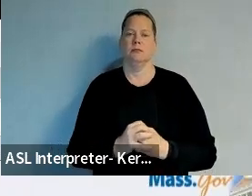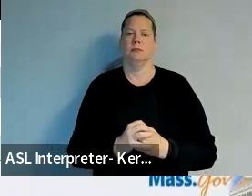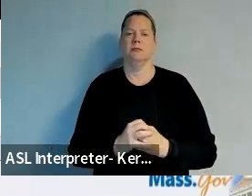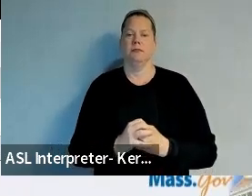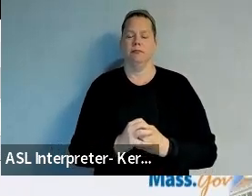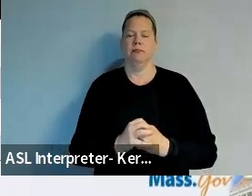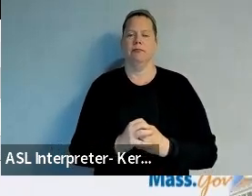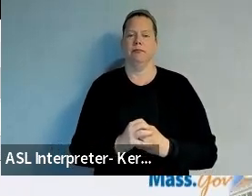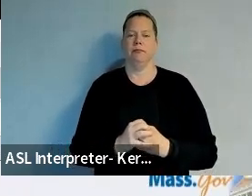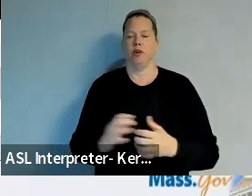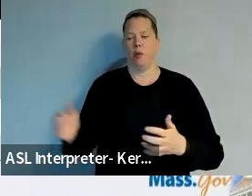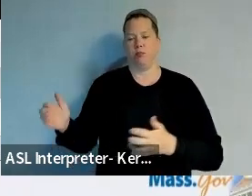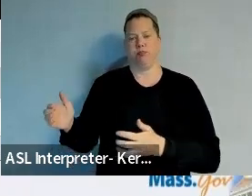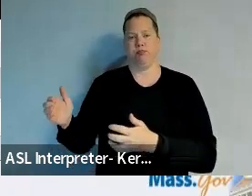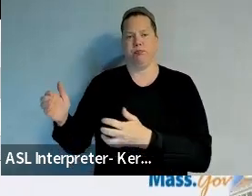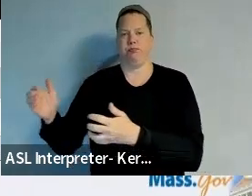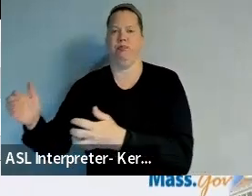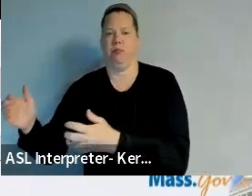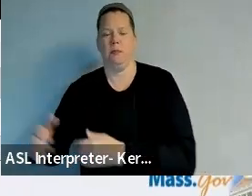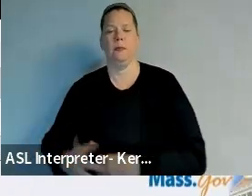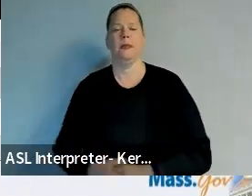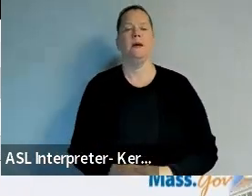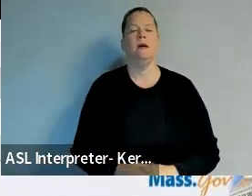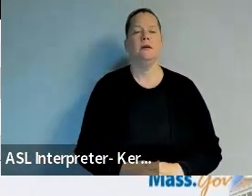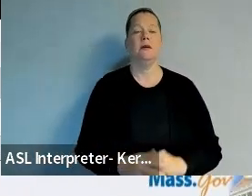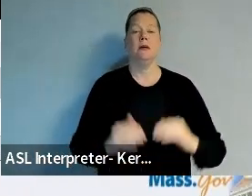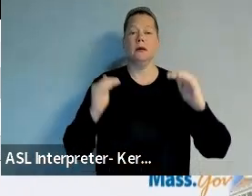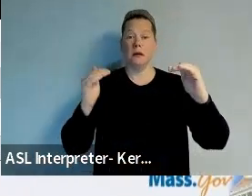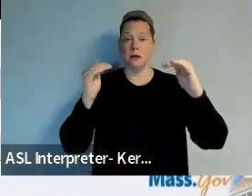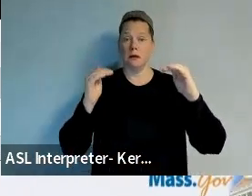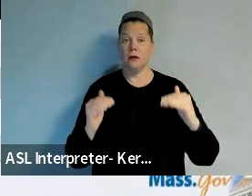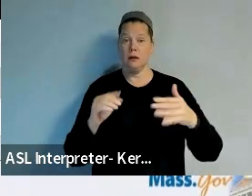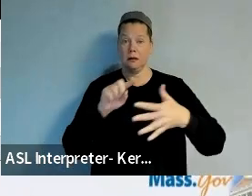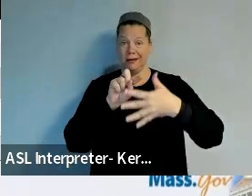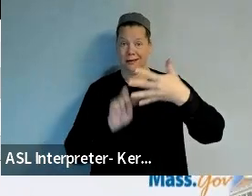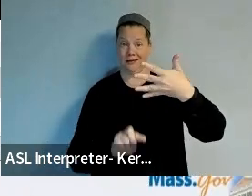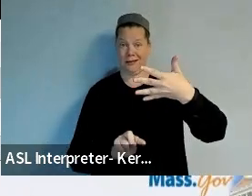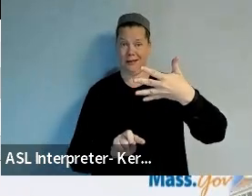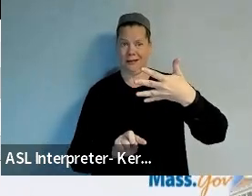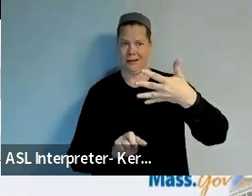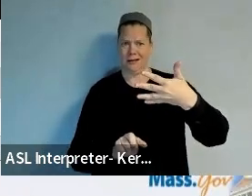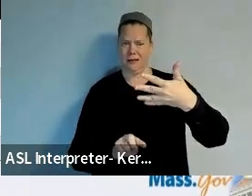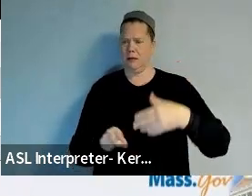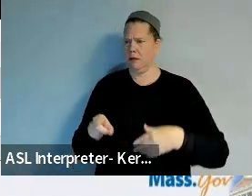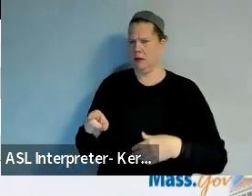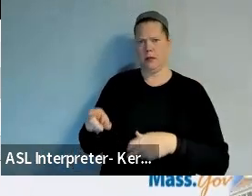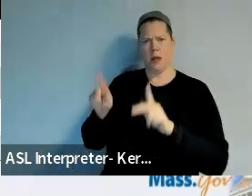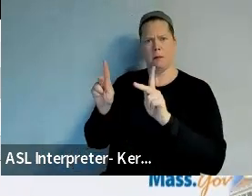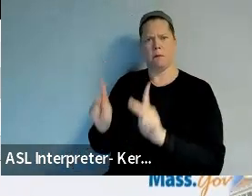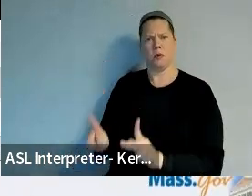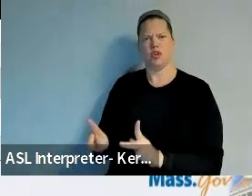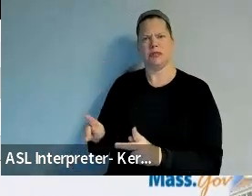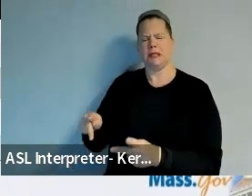The next prompt covers the position of the person during restraint.